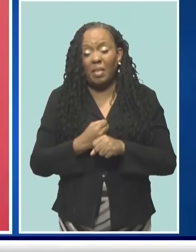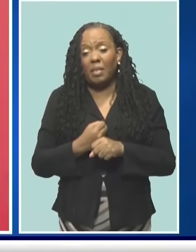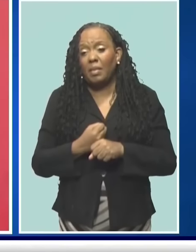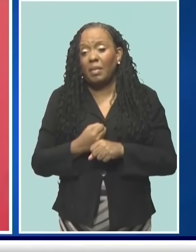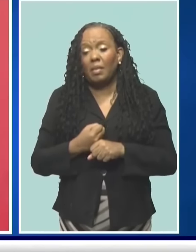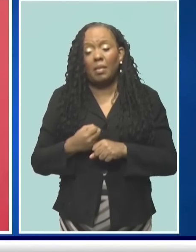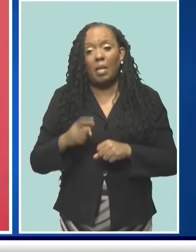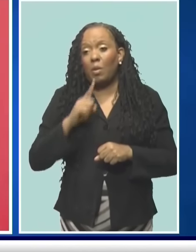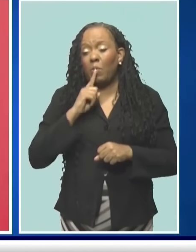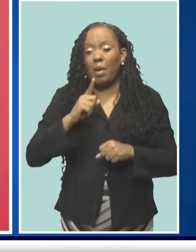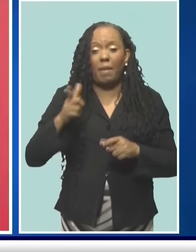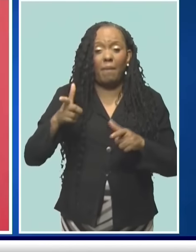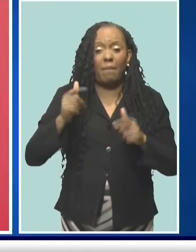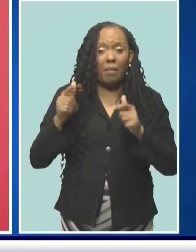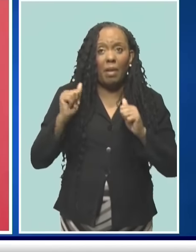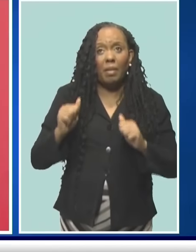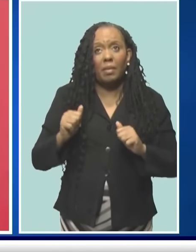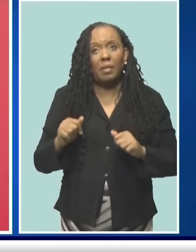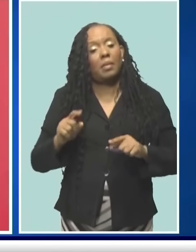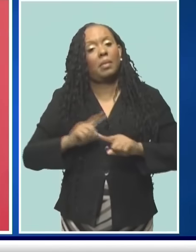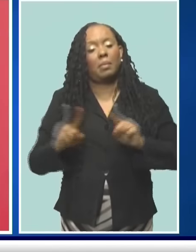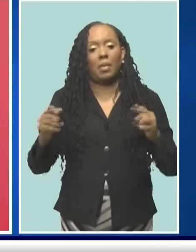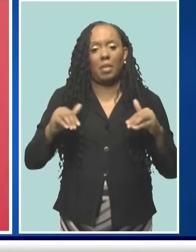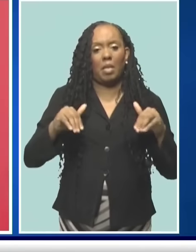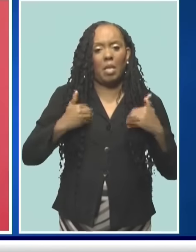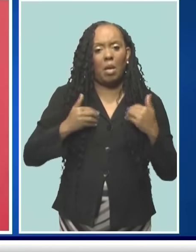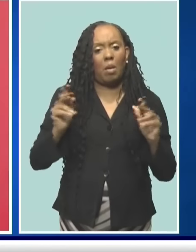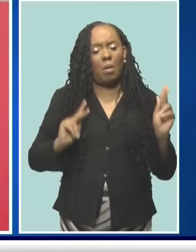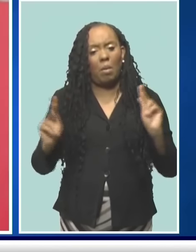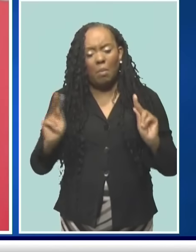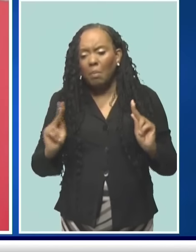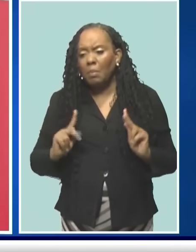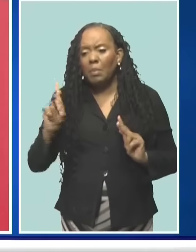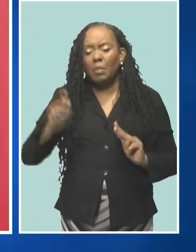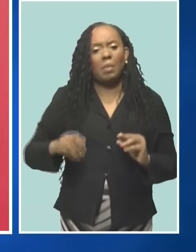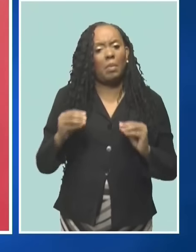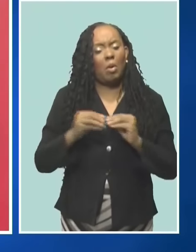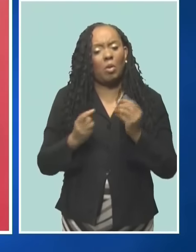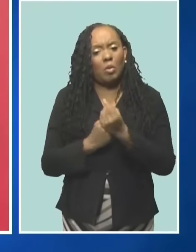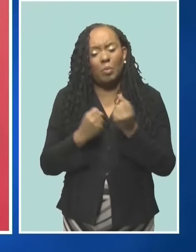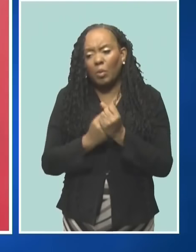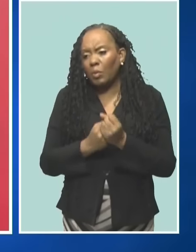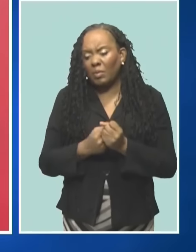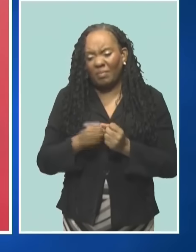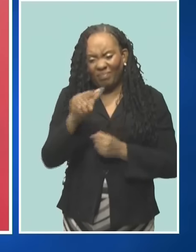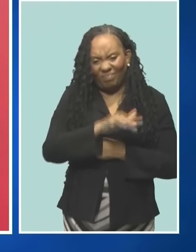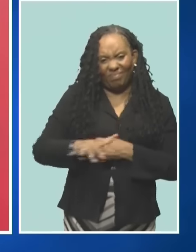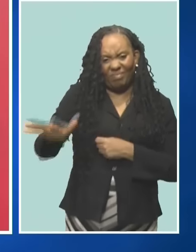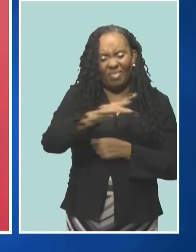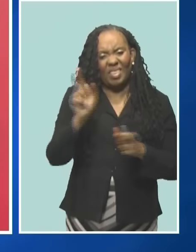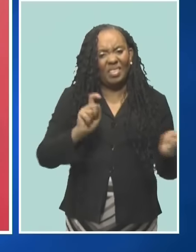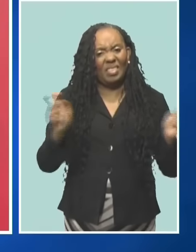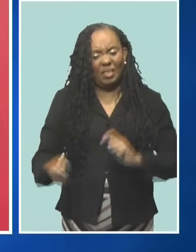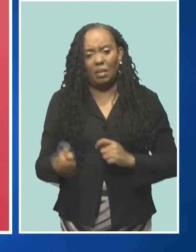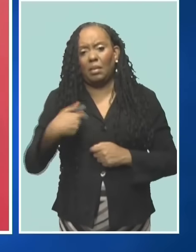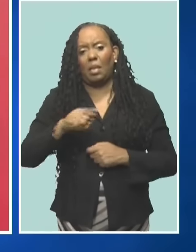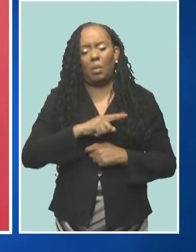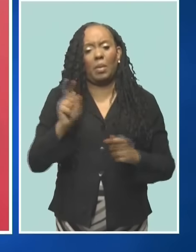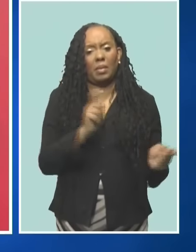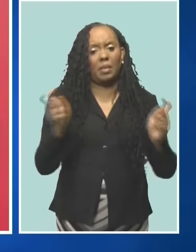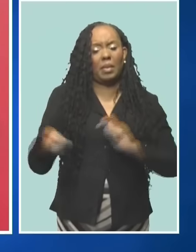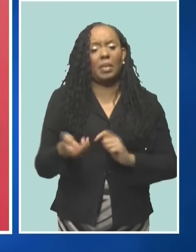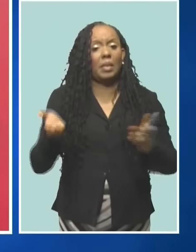work. Also, the landscape by which young people are supported has also changed, and so BYBT has had to change the services